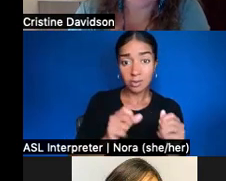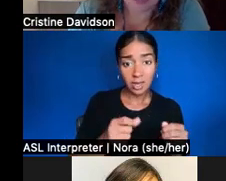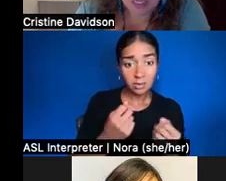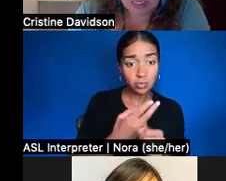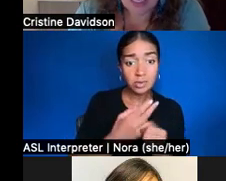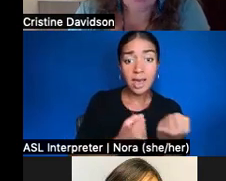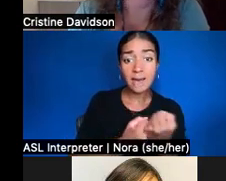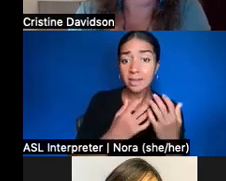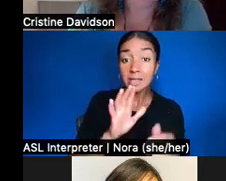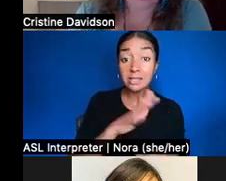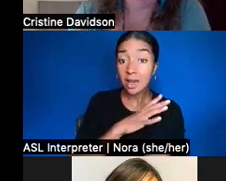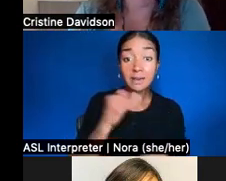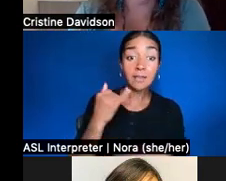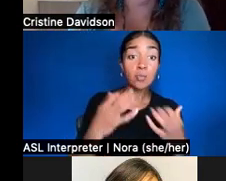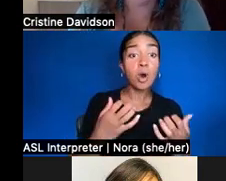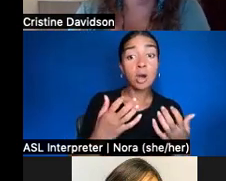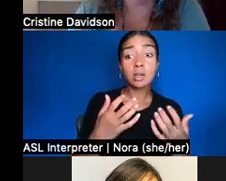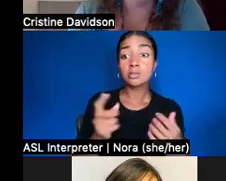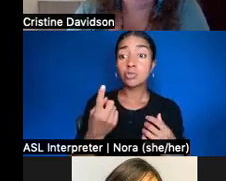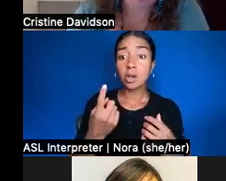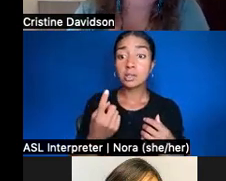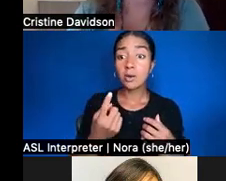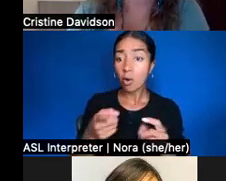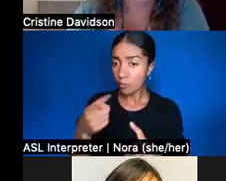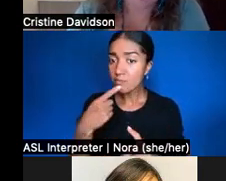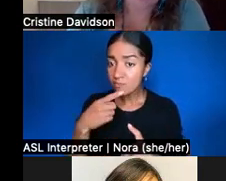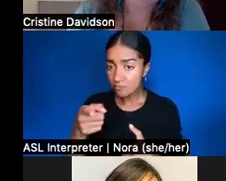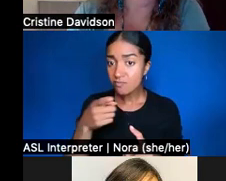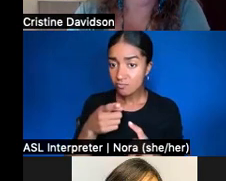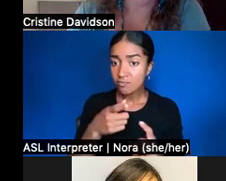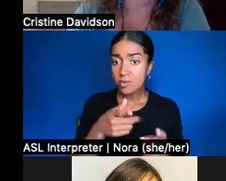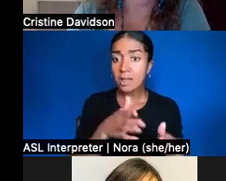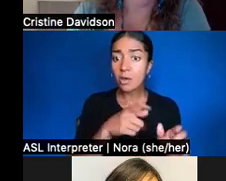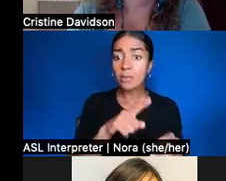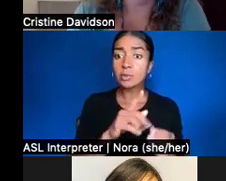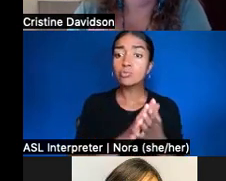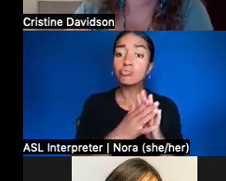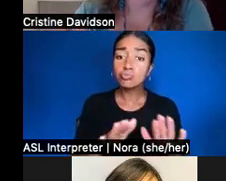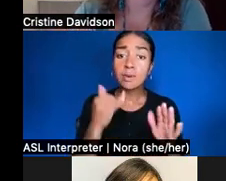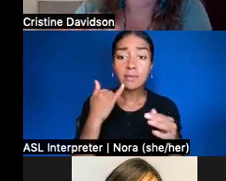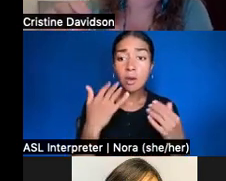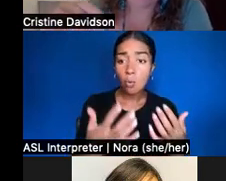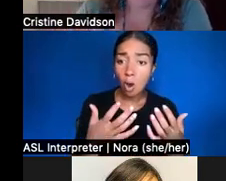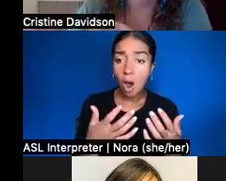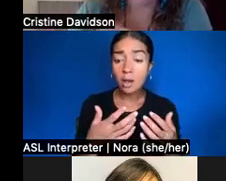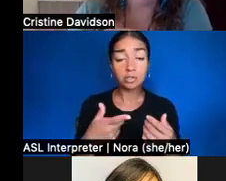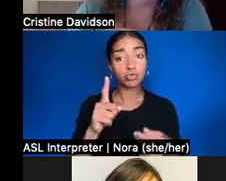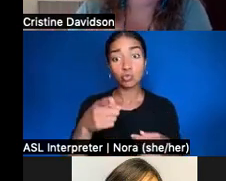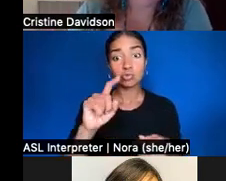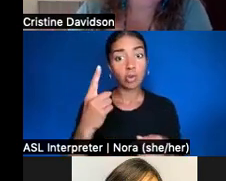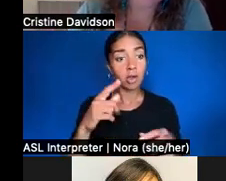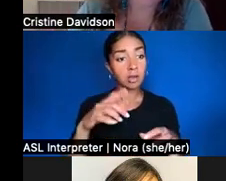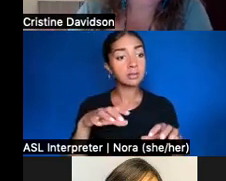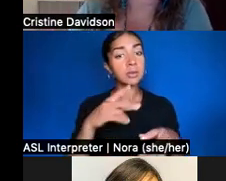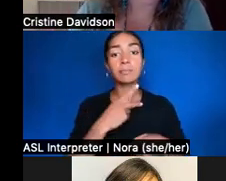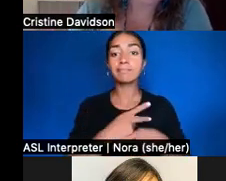if that's what they need, holding that space until they're ready. Yes. And it might not happen in that moment. It